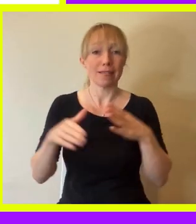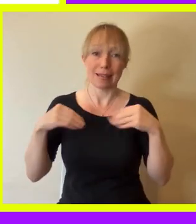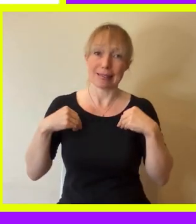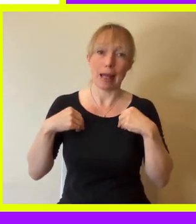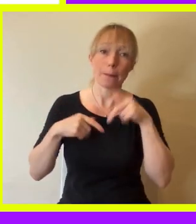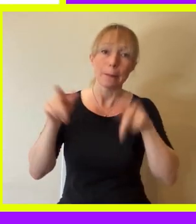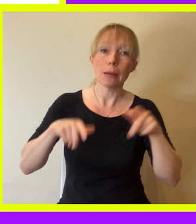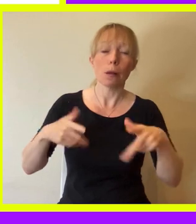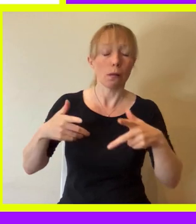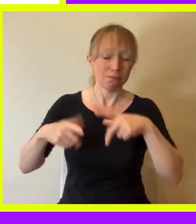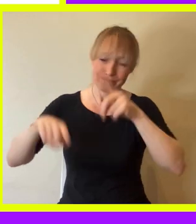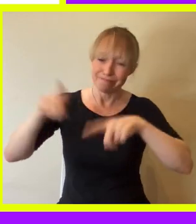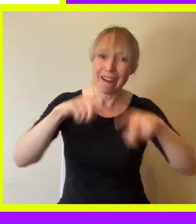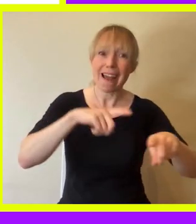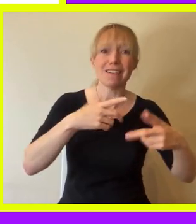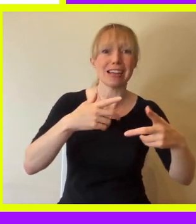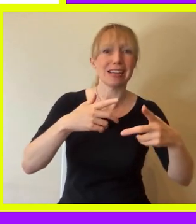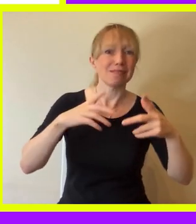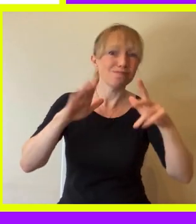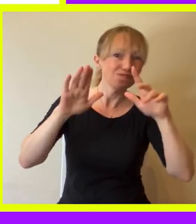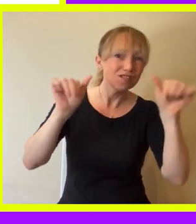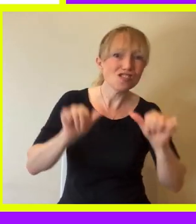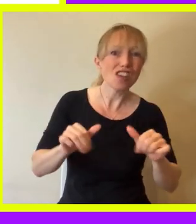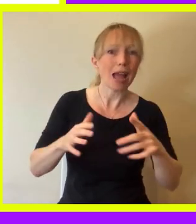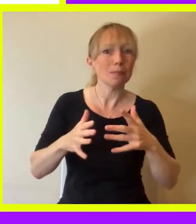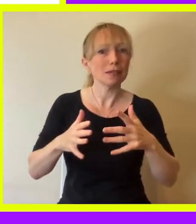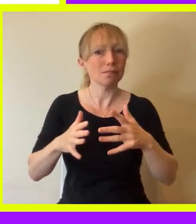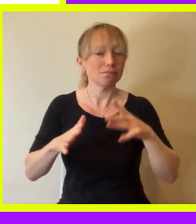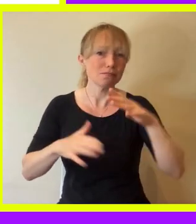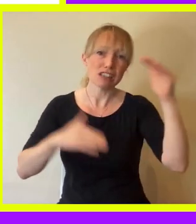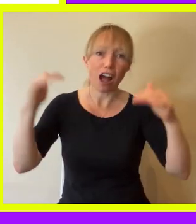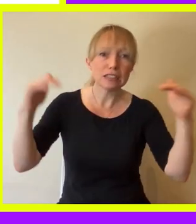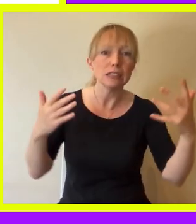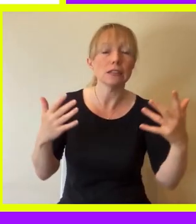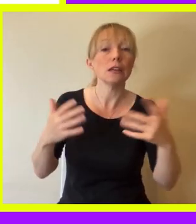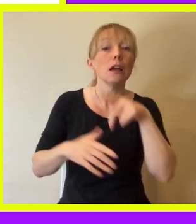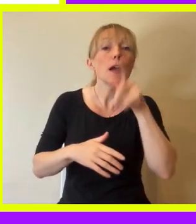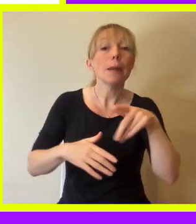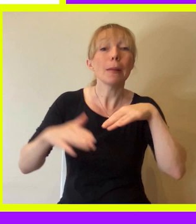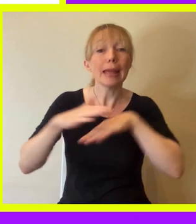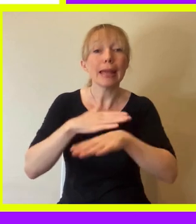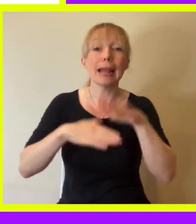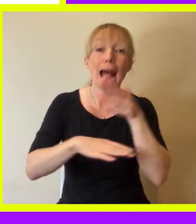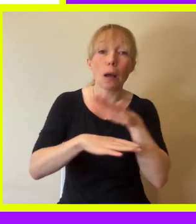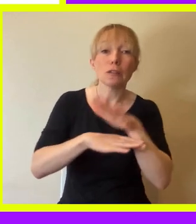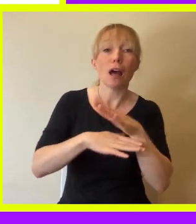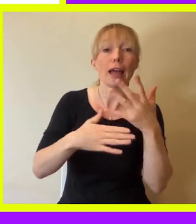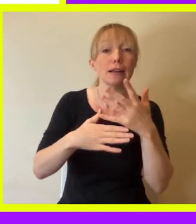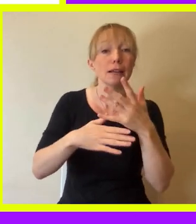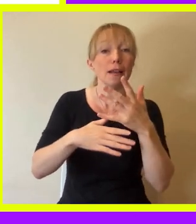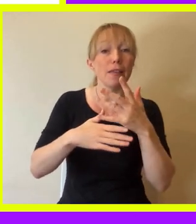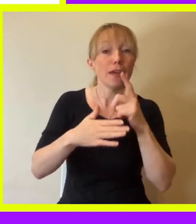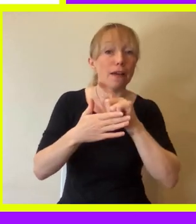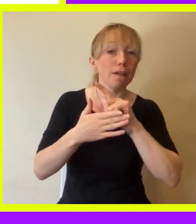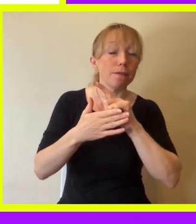sizes. People in and outside of the disabled filmmaking community and in and outside all these marginalised groups need